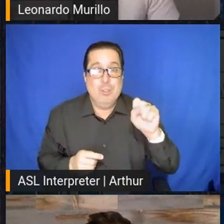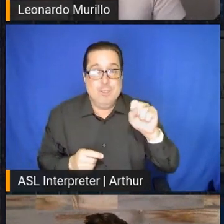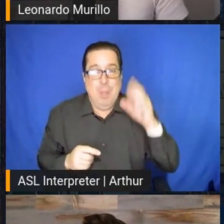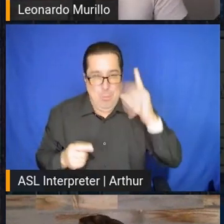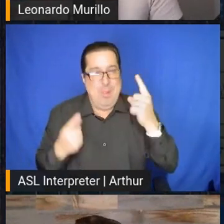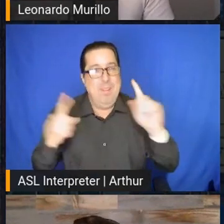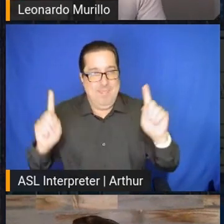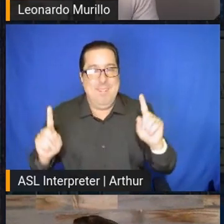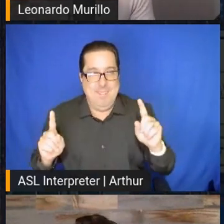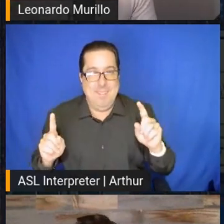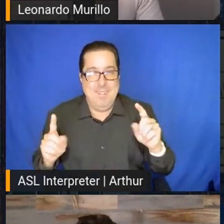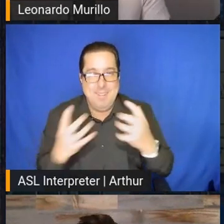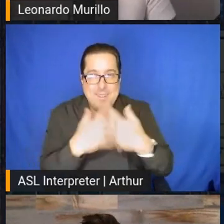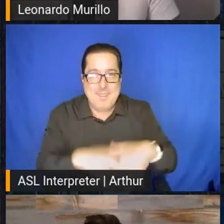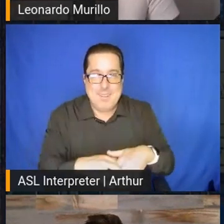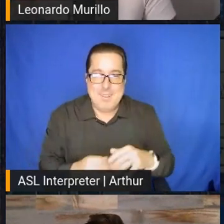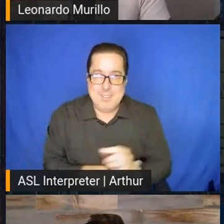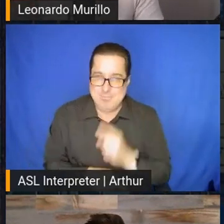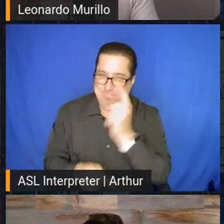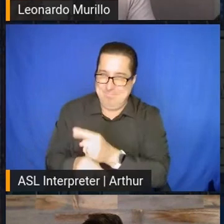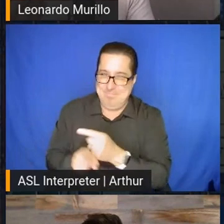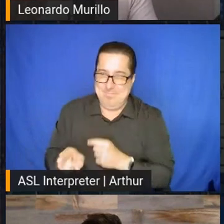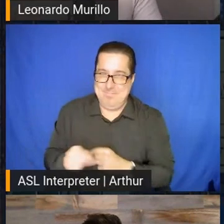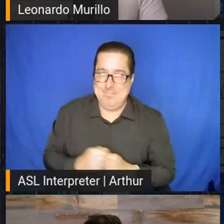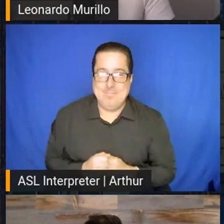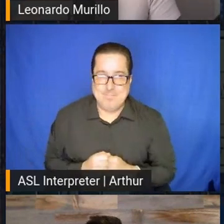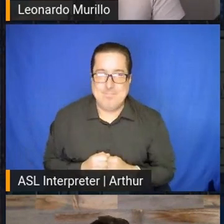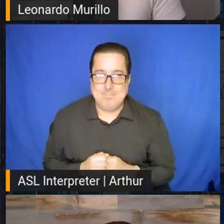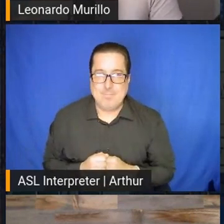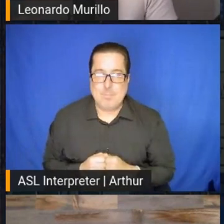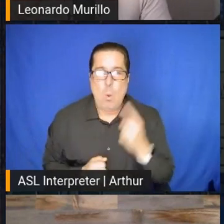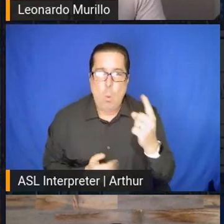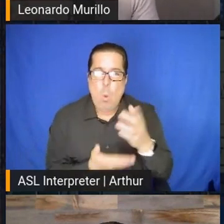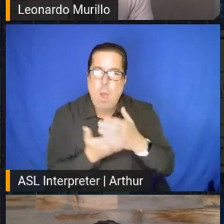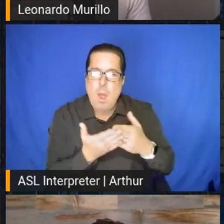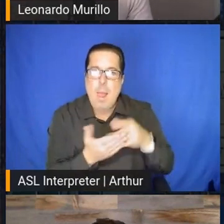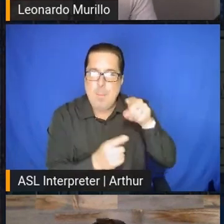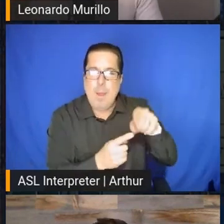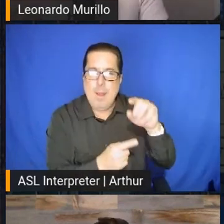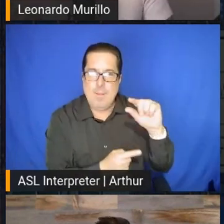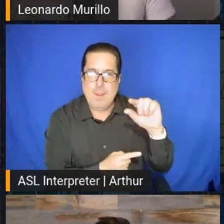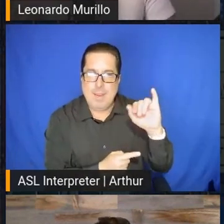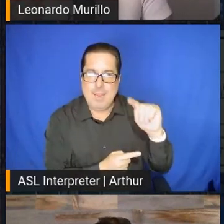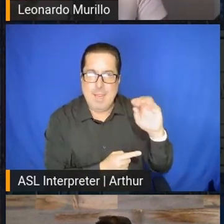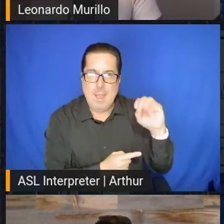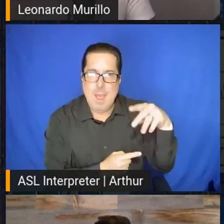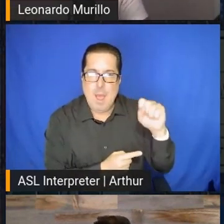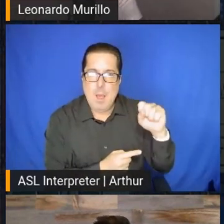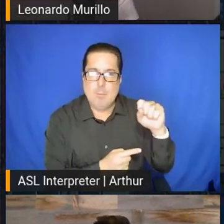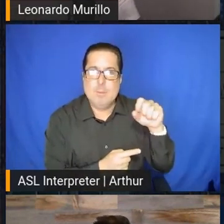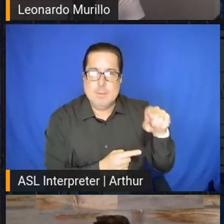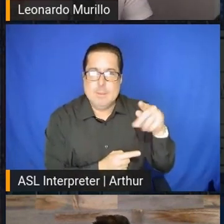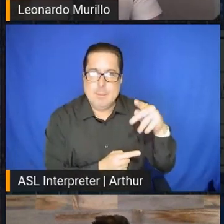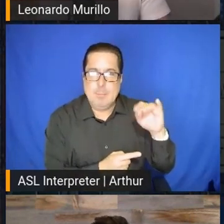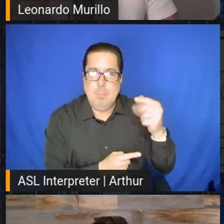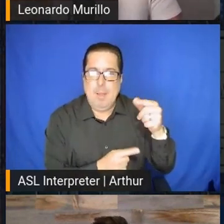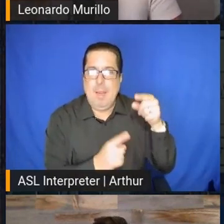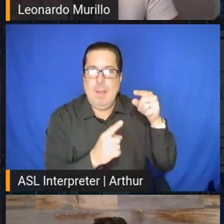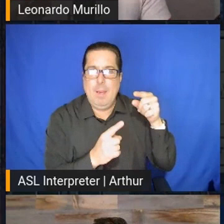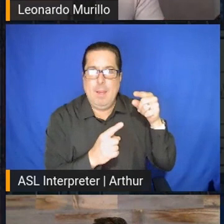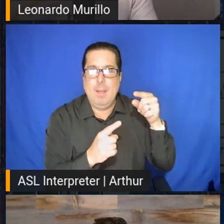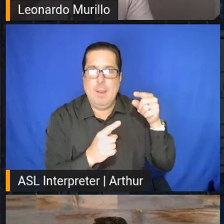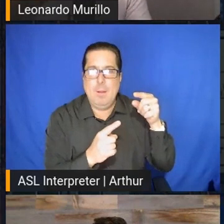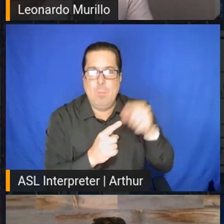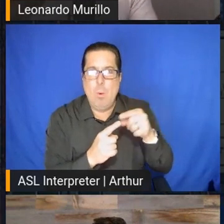Weave GitOps, there's one element to GitOps that I hear as a pain point to some people, right? And it's